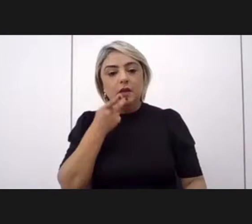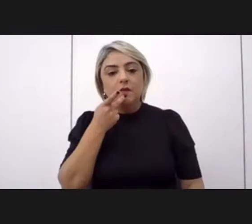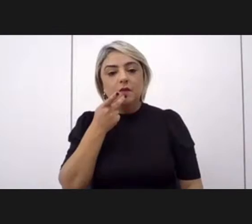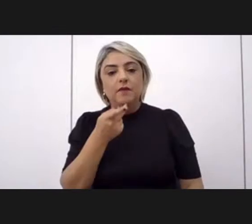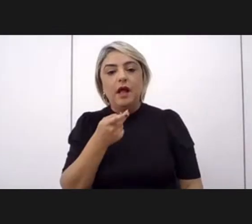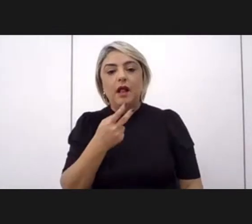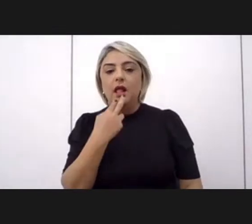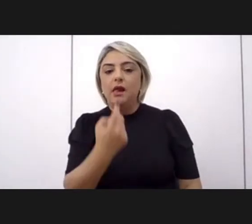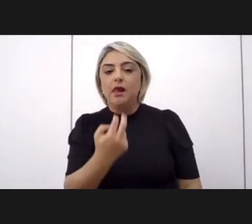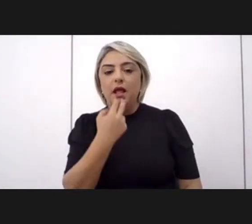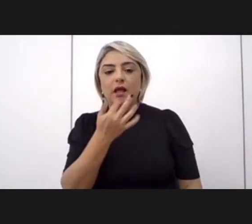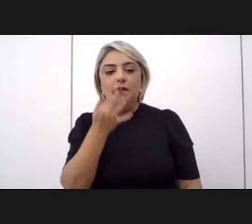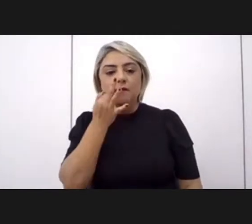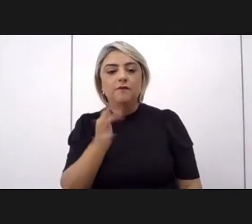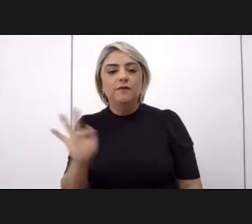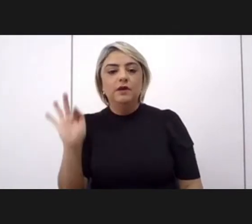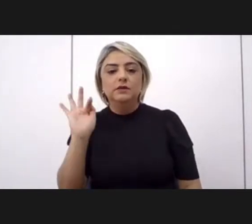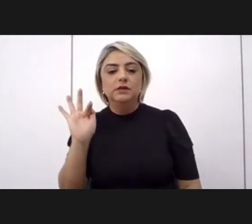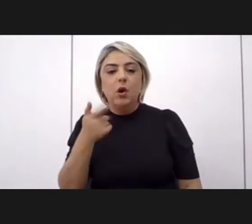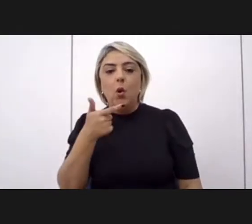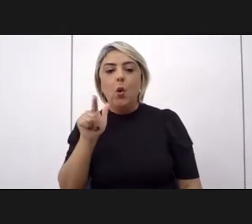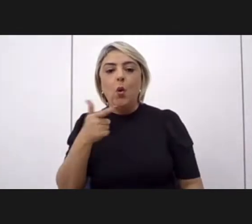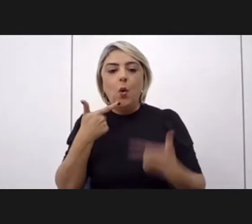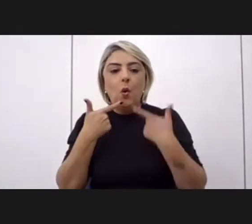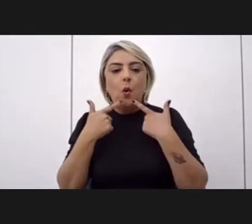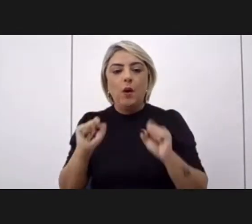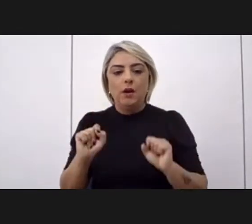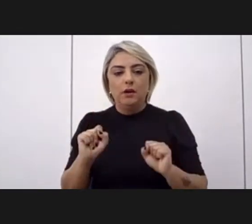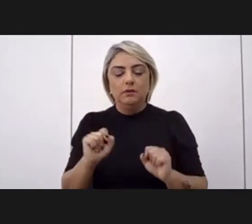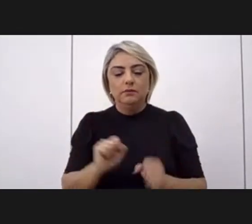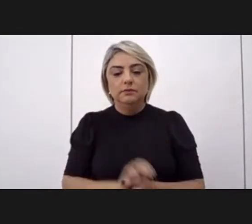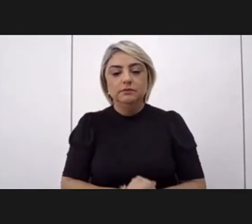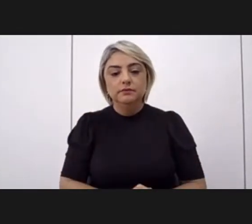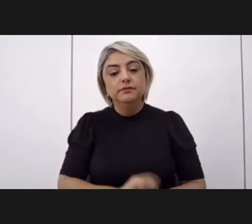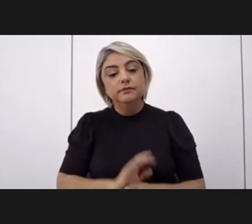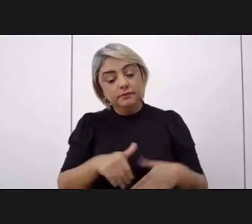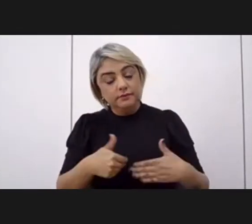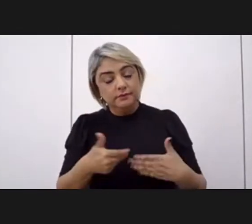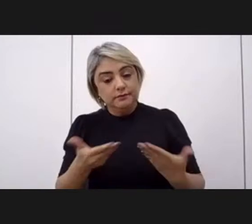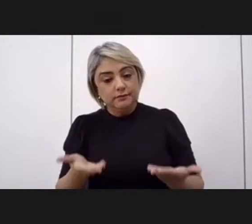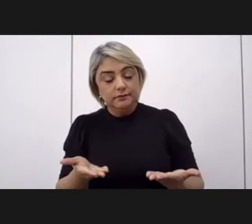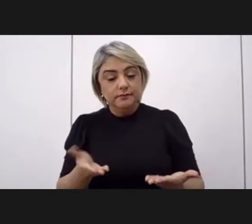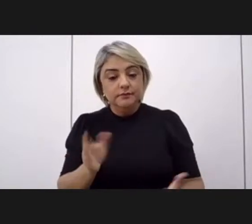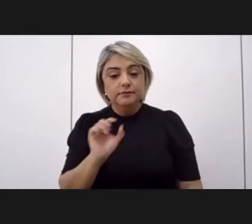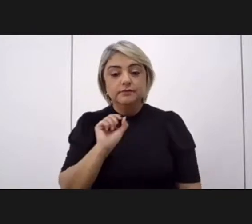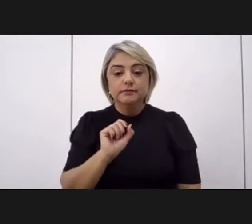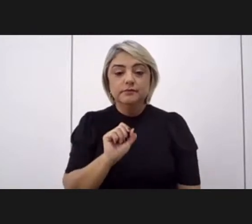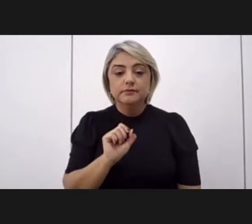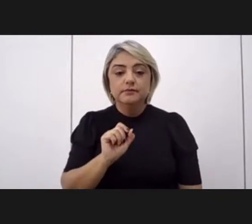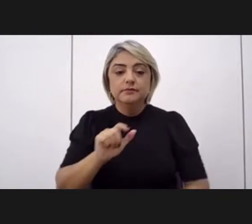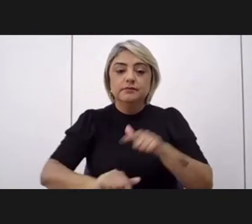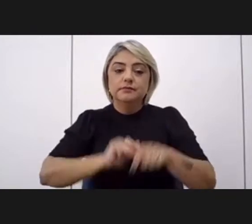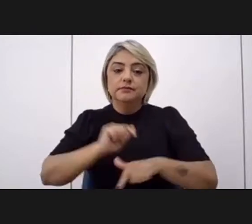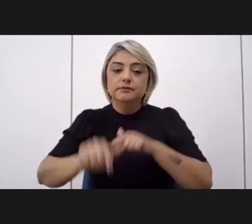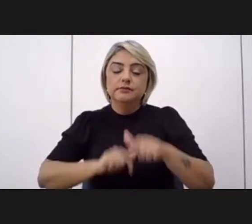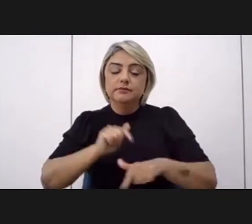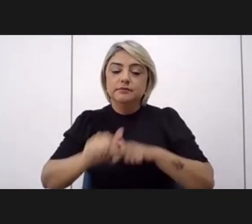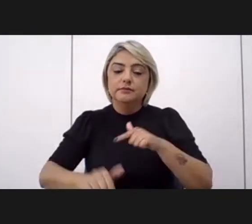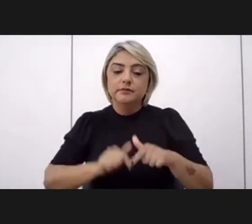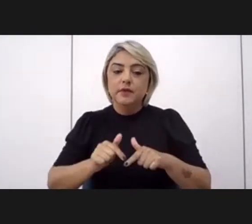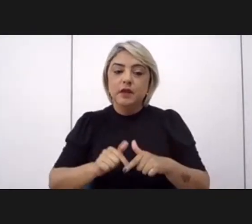or other languages. So this is a very significant work, and I would like to